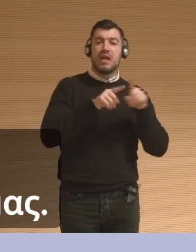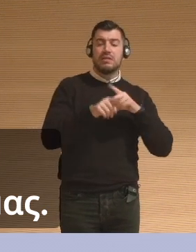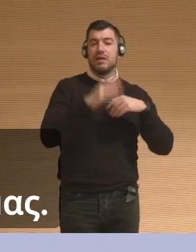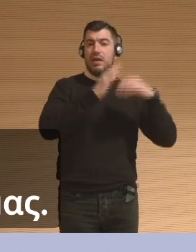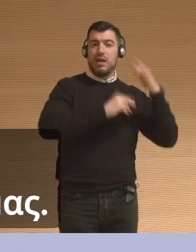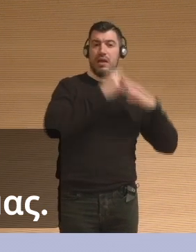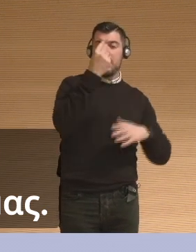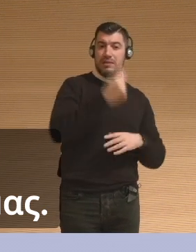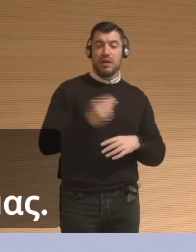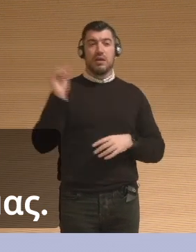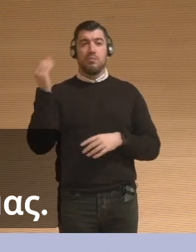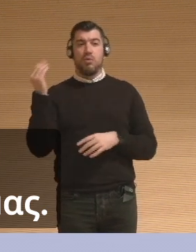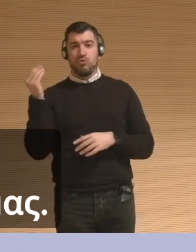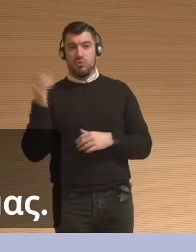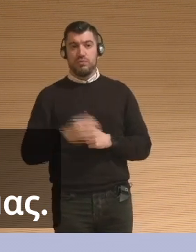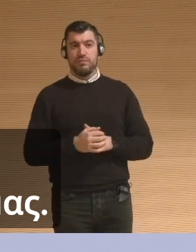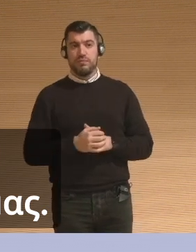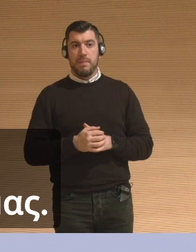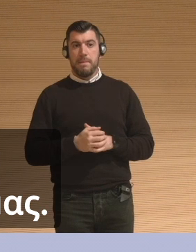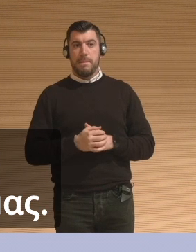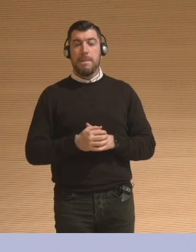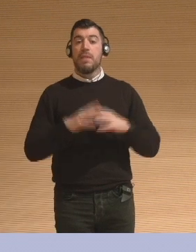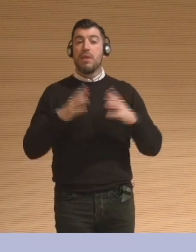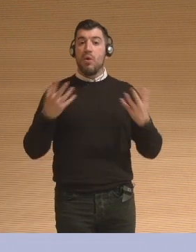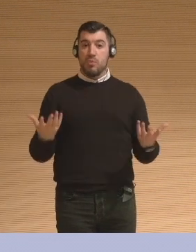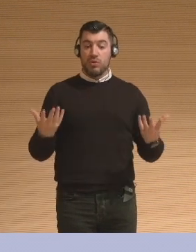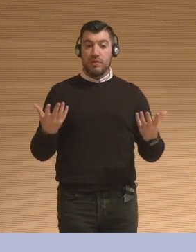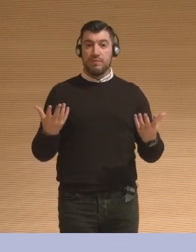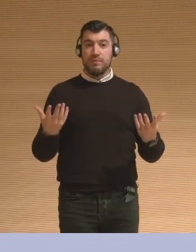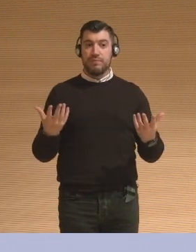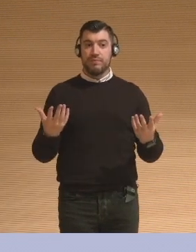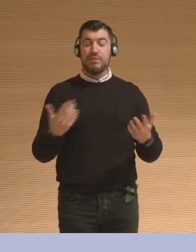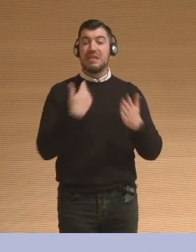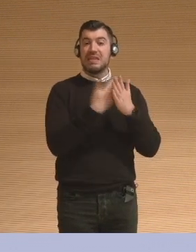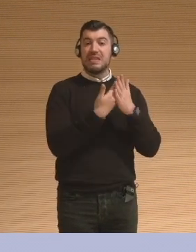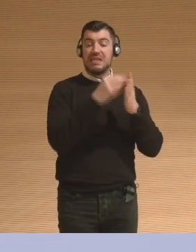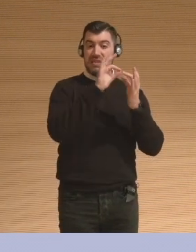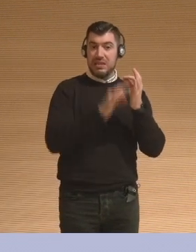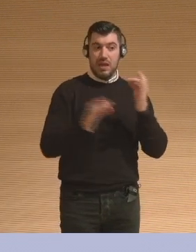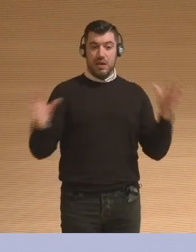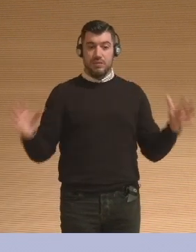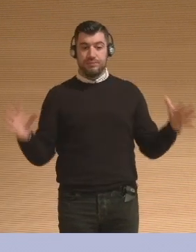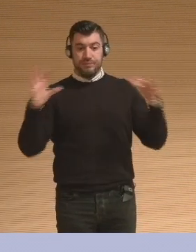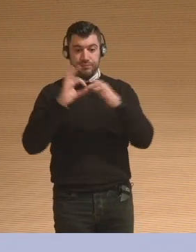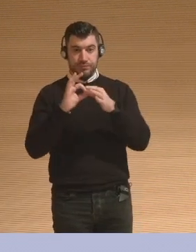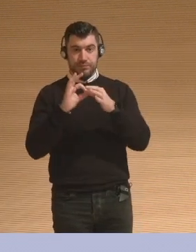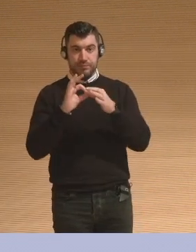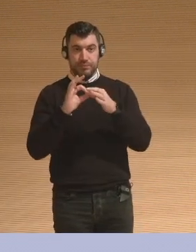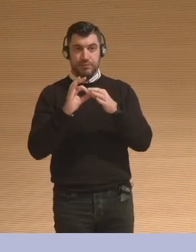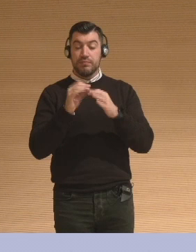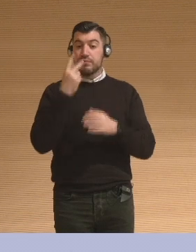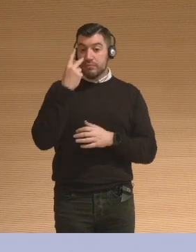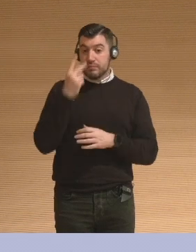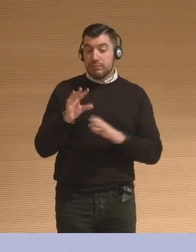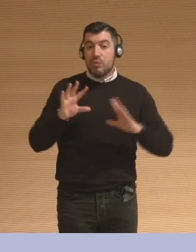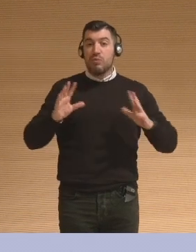lots of different components that we know are beneficial to our health. For example, involvement of the imagination, sensory